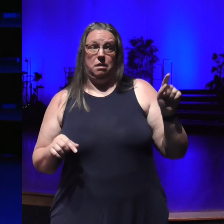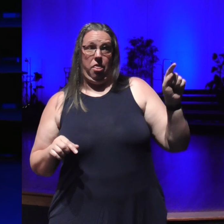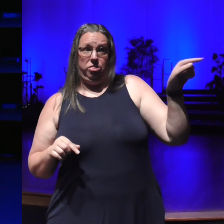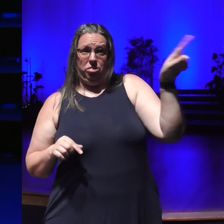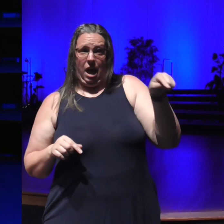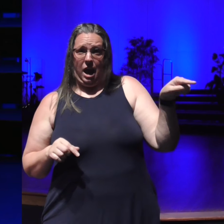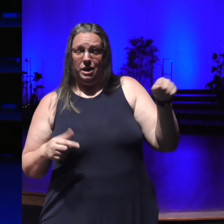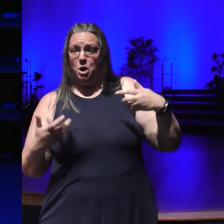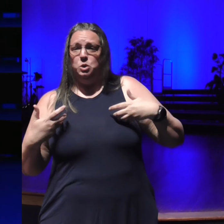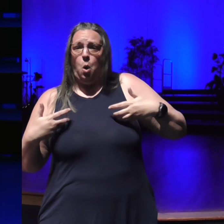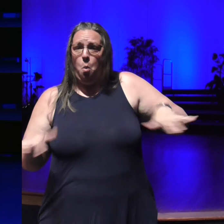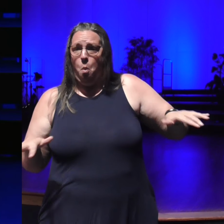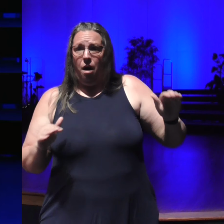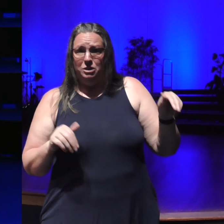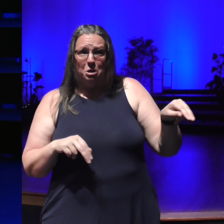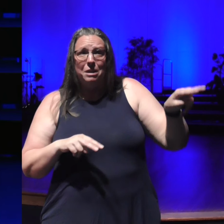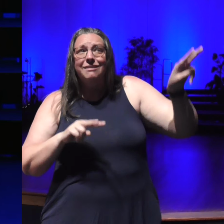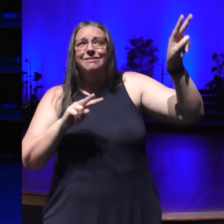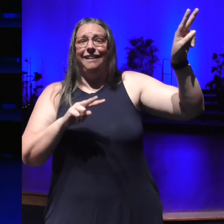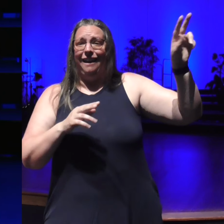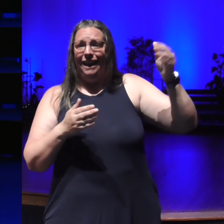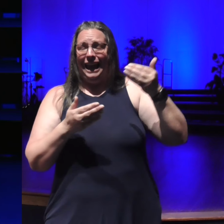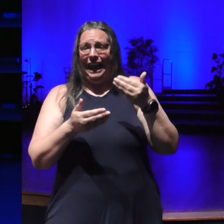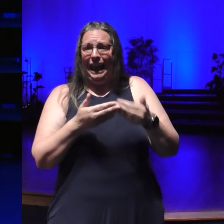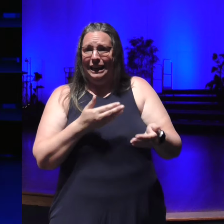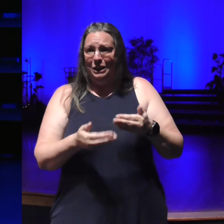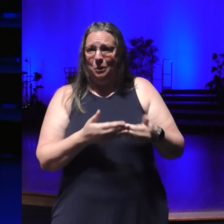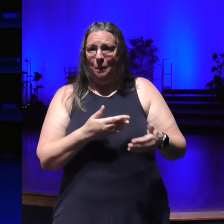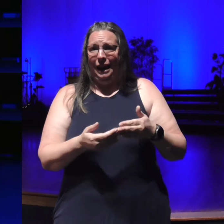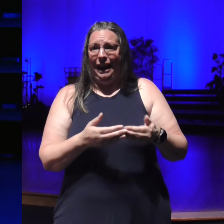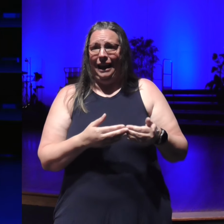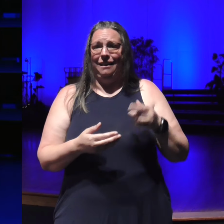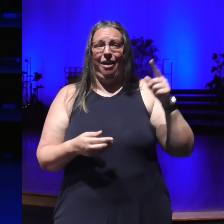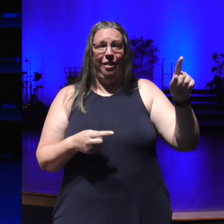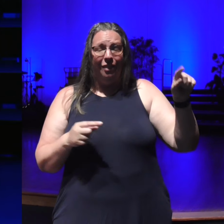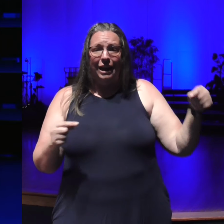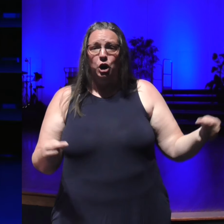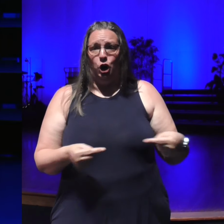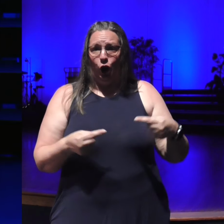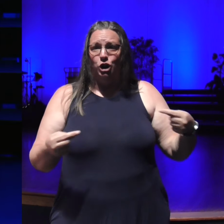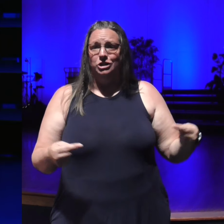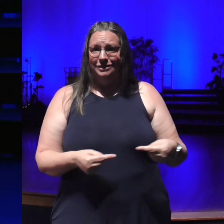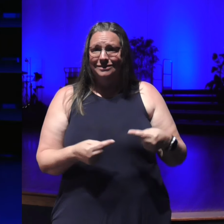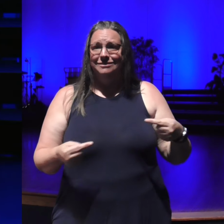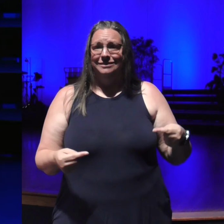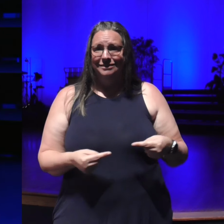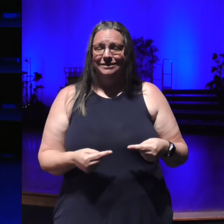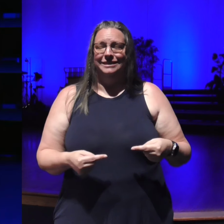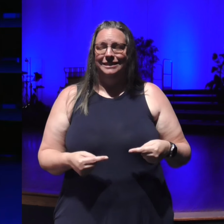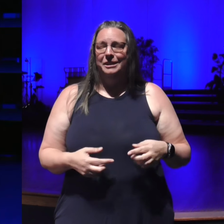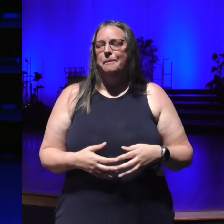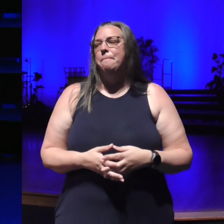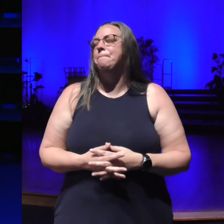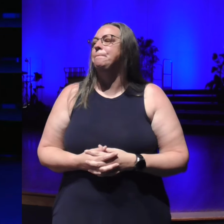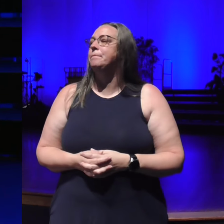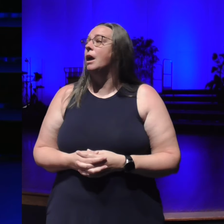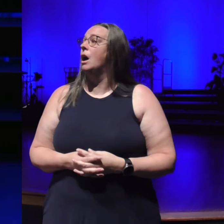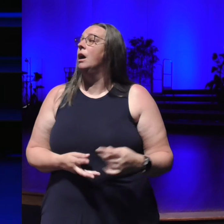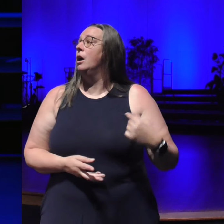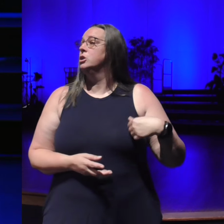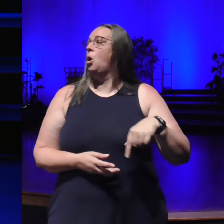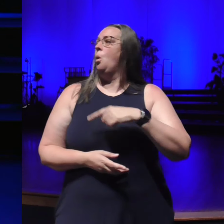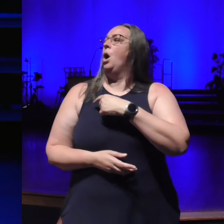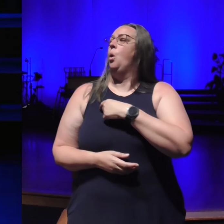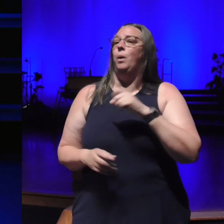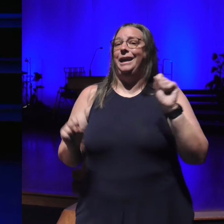put up there anyhow. It hurts them more when their humanity is revealed. We can sometimes unconsciously